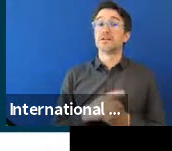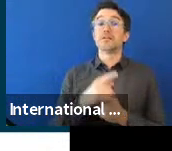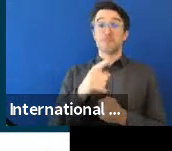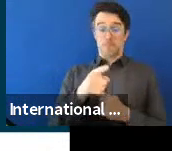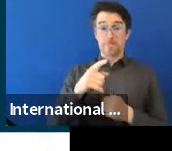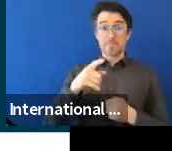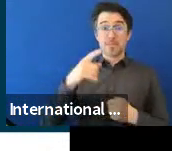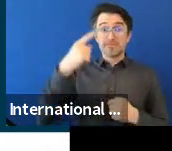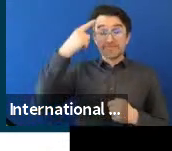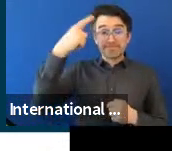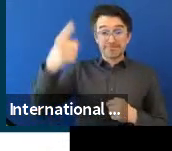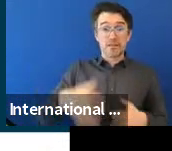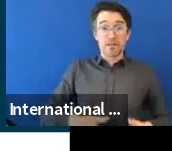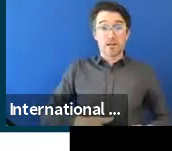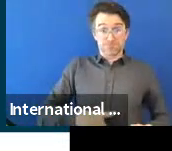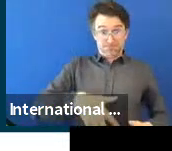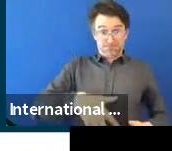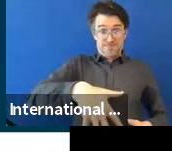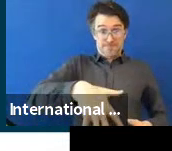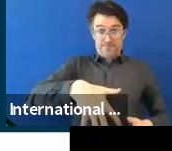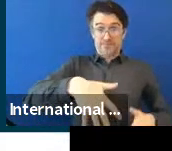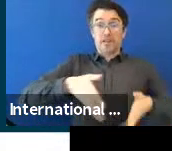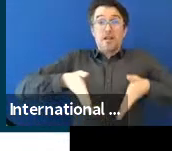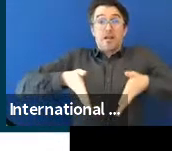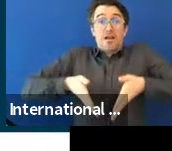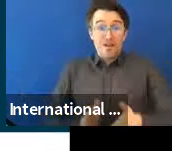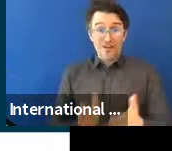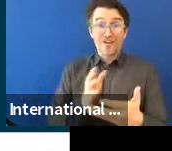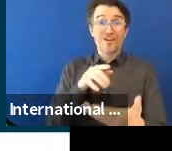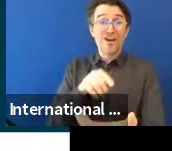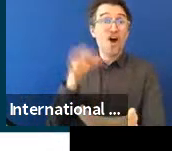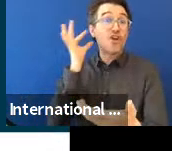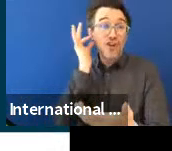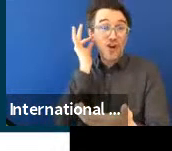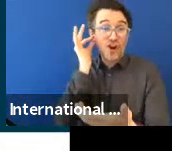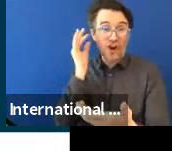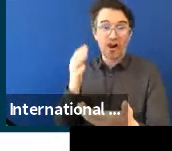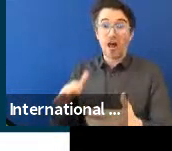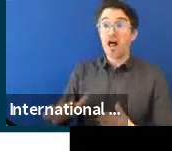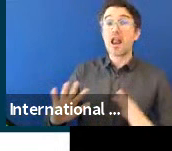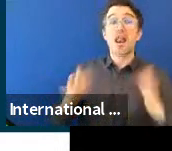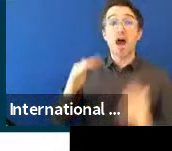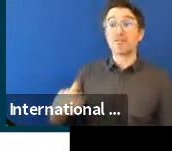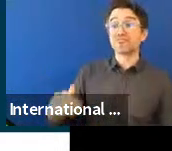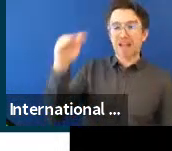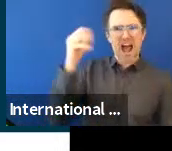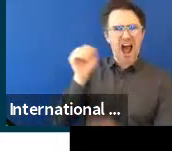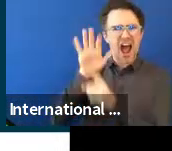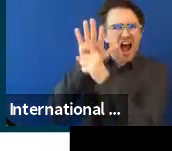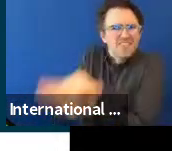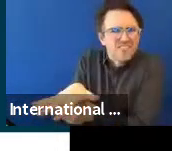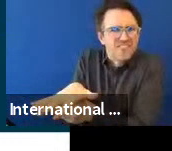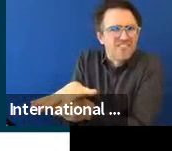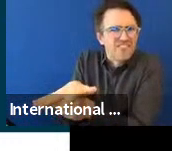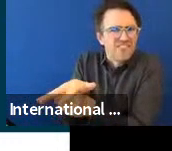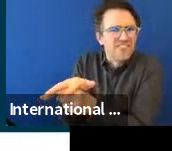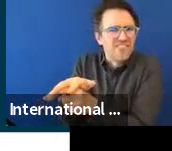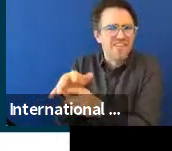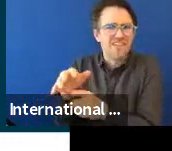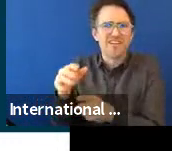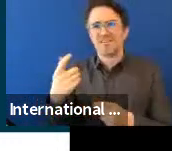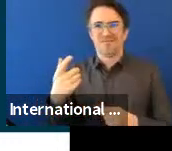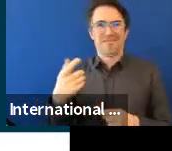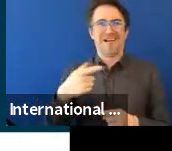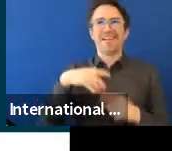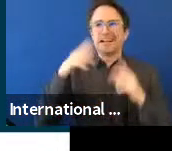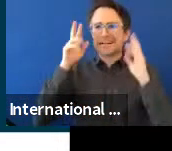especially during childhood, and that too due to gender discrimination. On the next